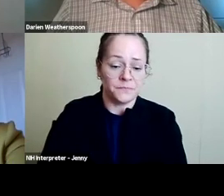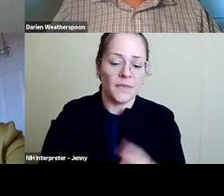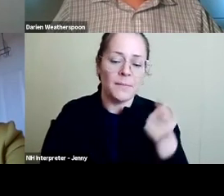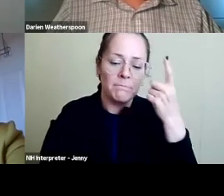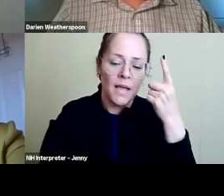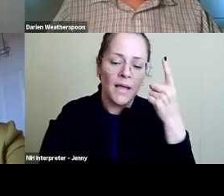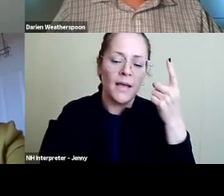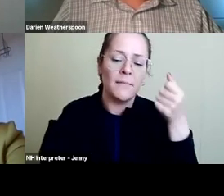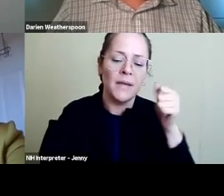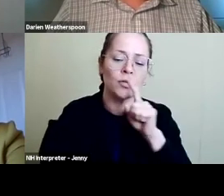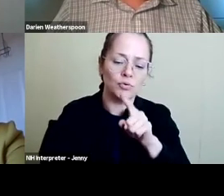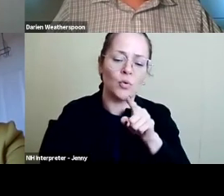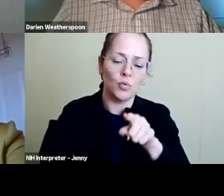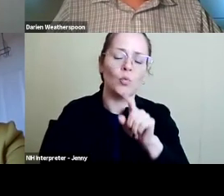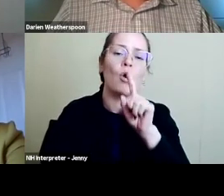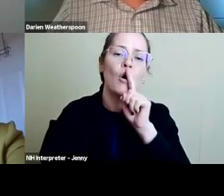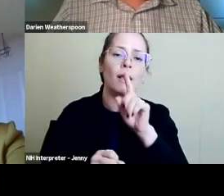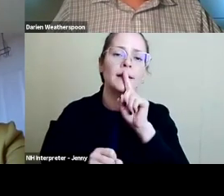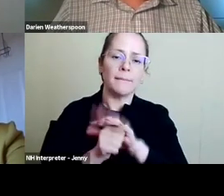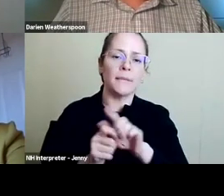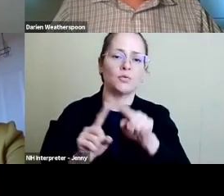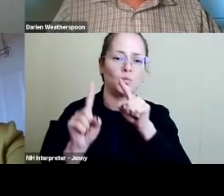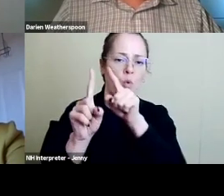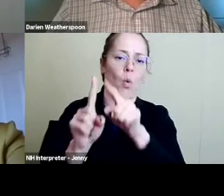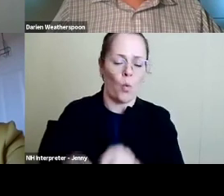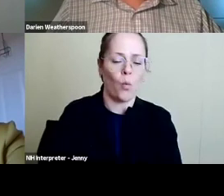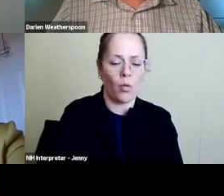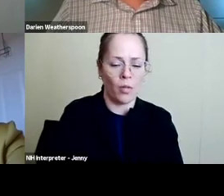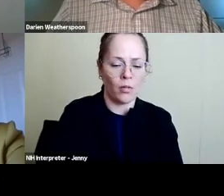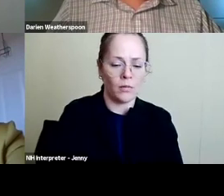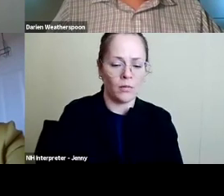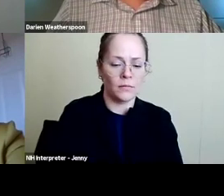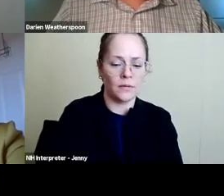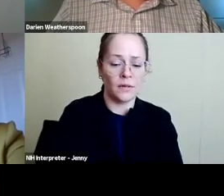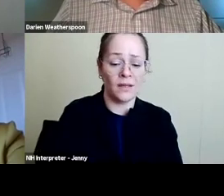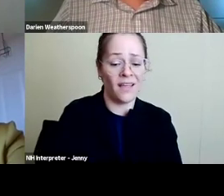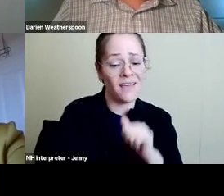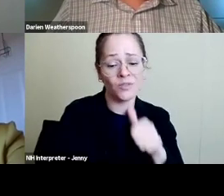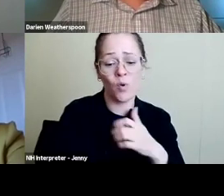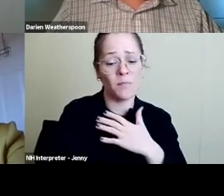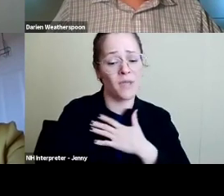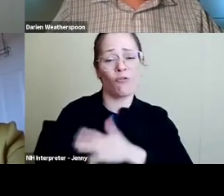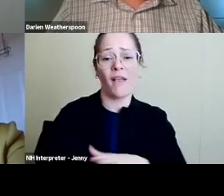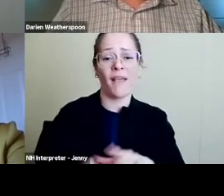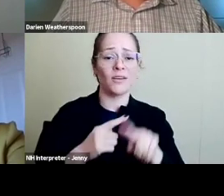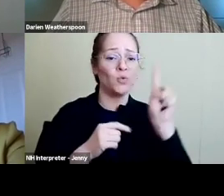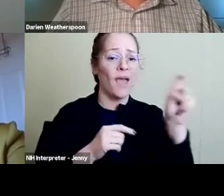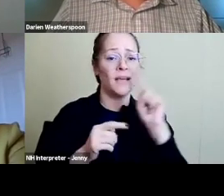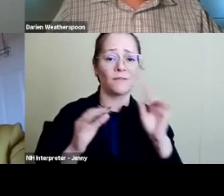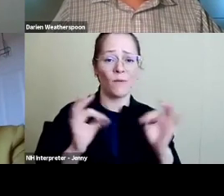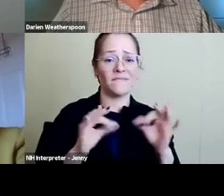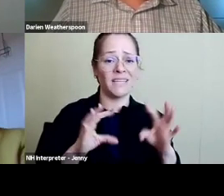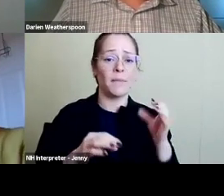you're committed to your goals and you're being honest with your effort. And then don't be afraid to ask for feedback. Like, okay, I didn't get